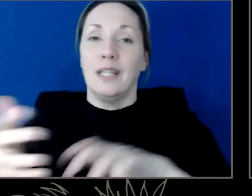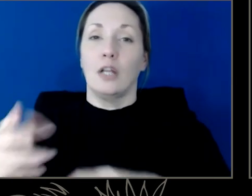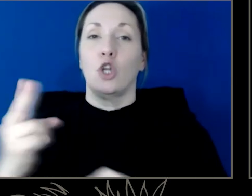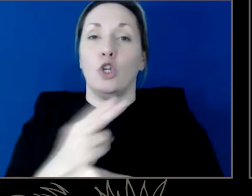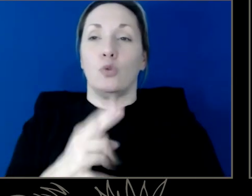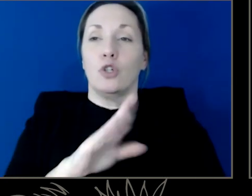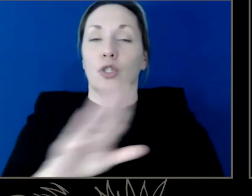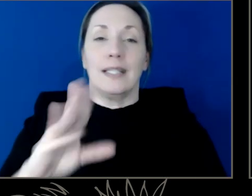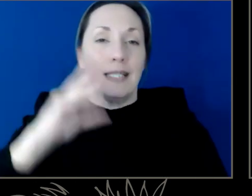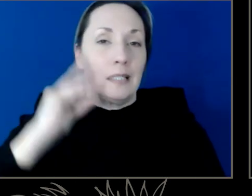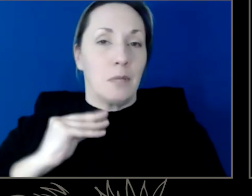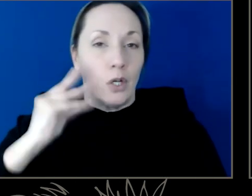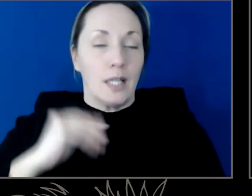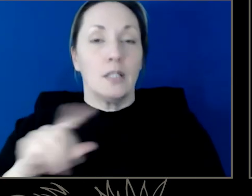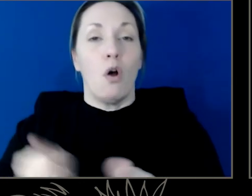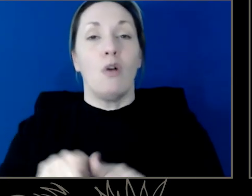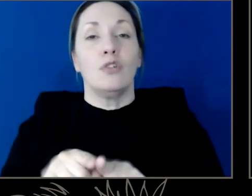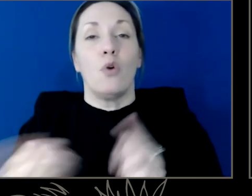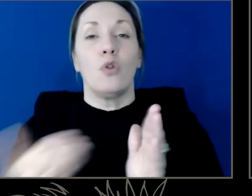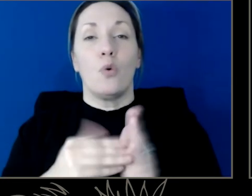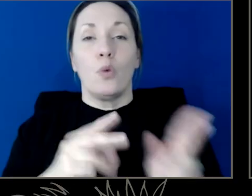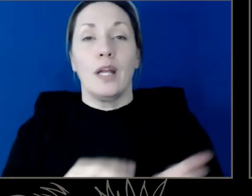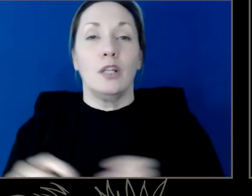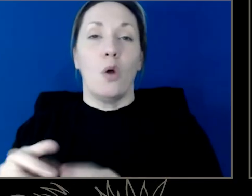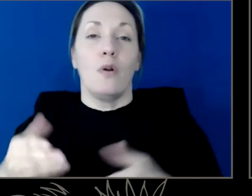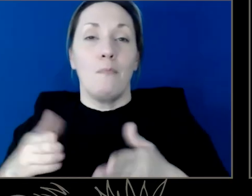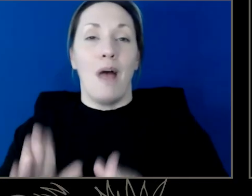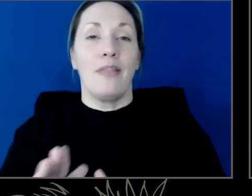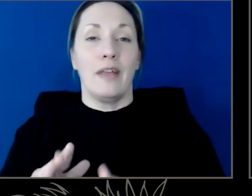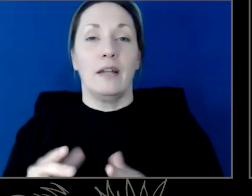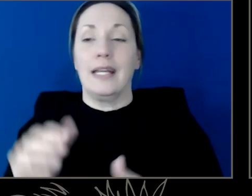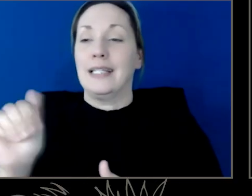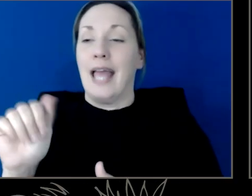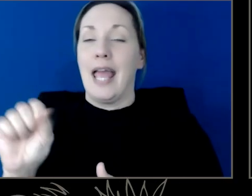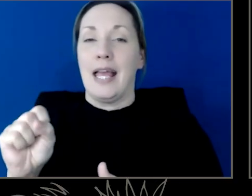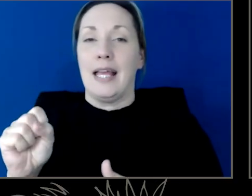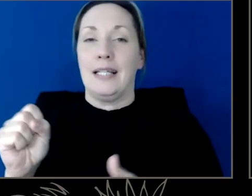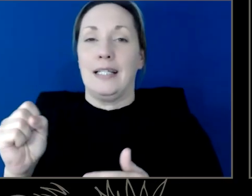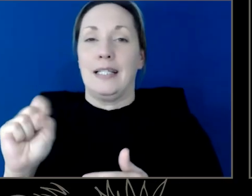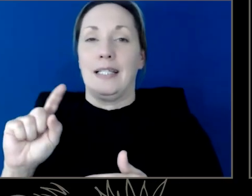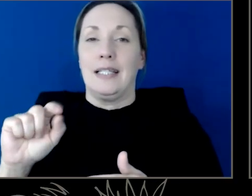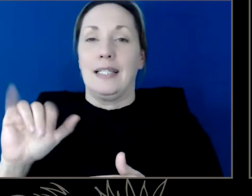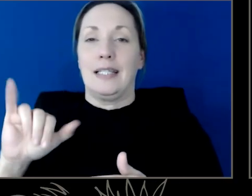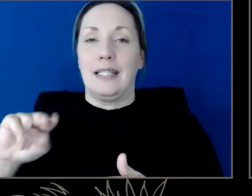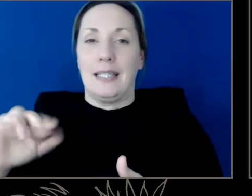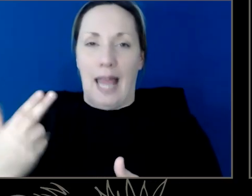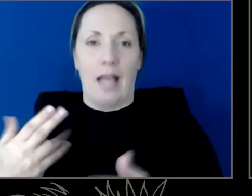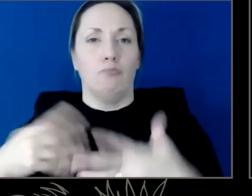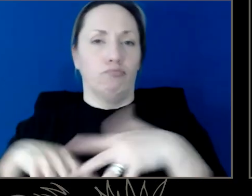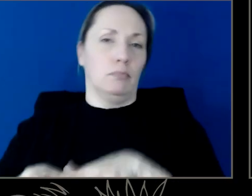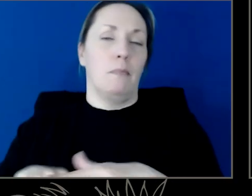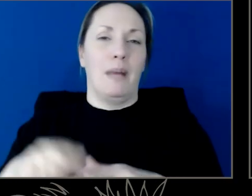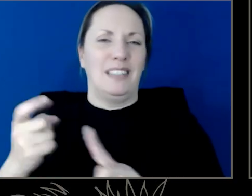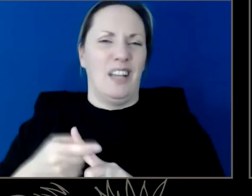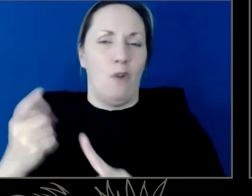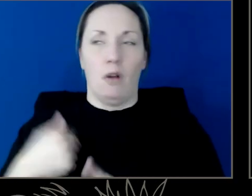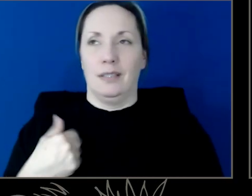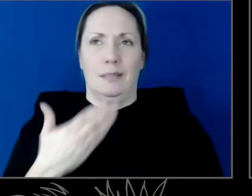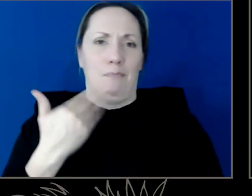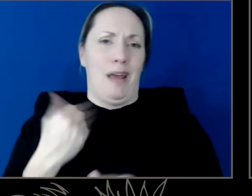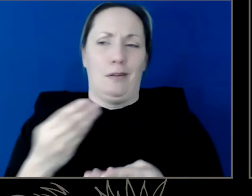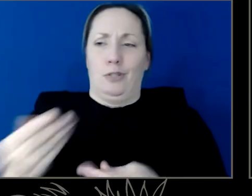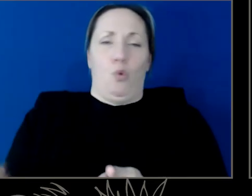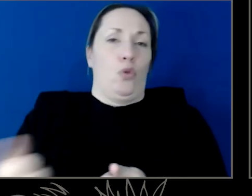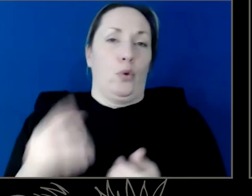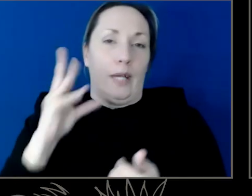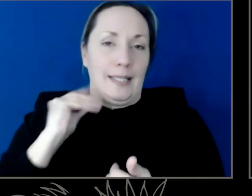user's experience. And then also the reload method is now async by default. So it provides a more fluid user experience as well,